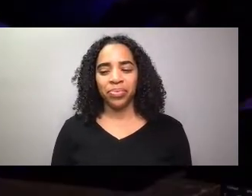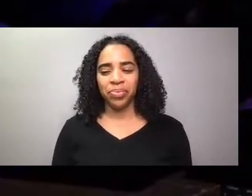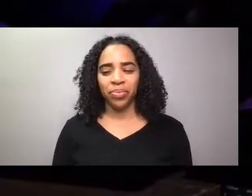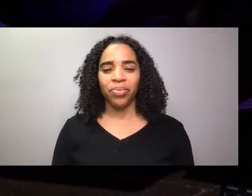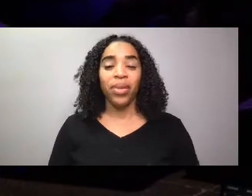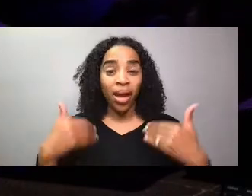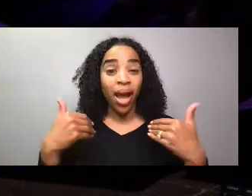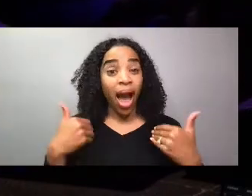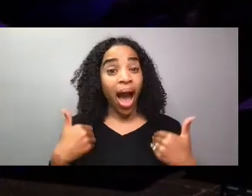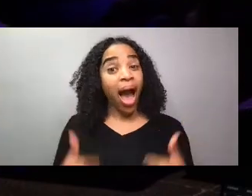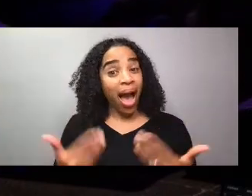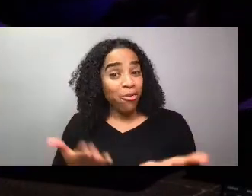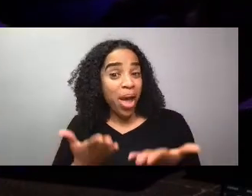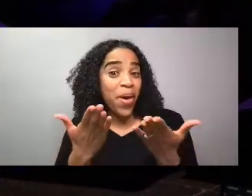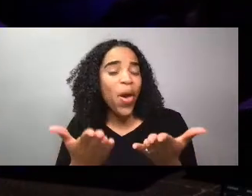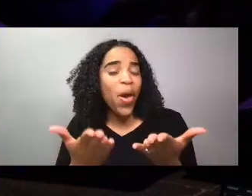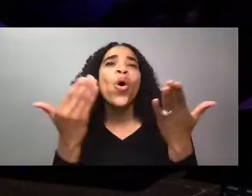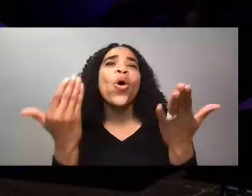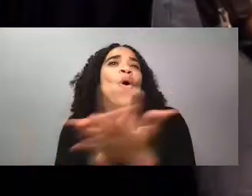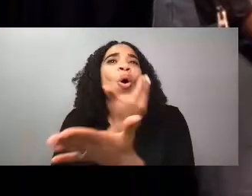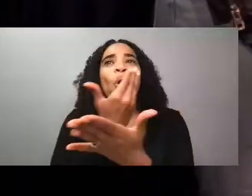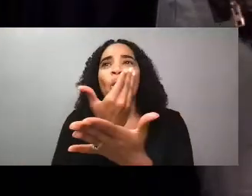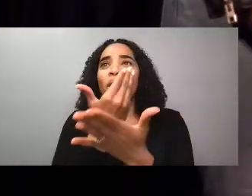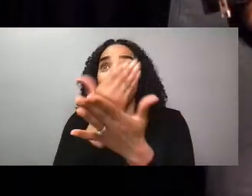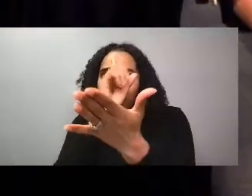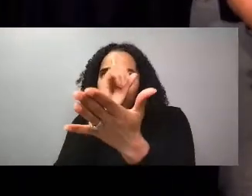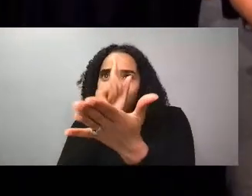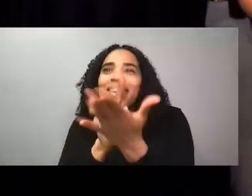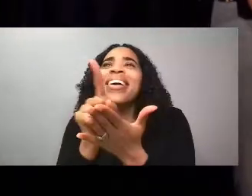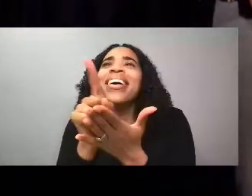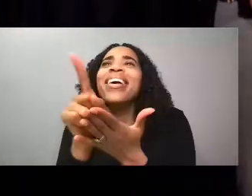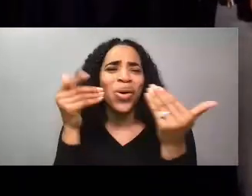Recommend getting your heart trampled on. Anyone?